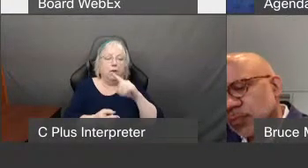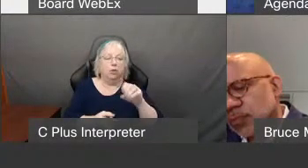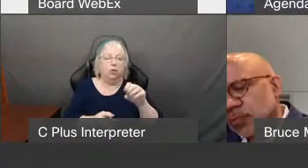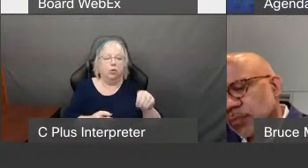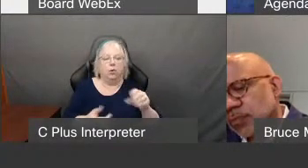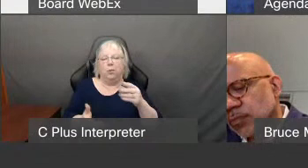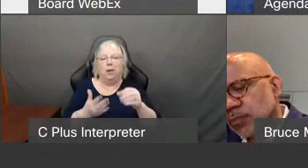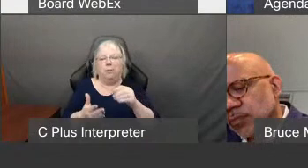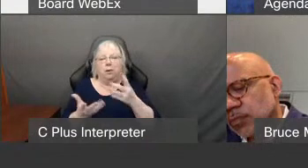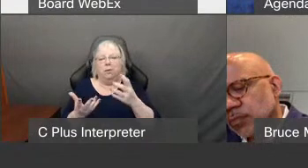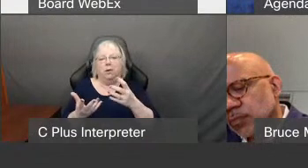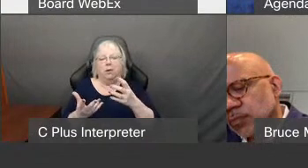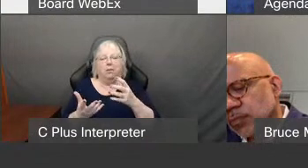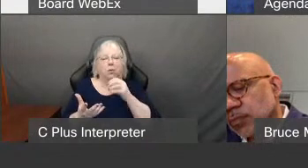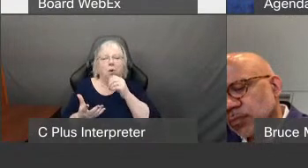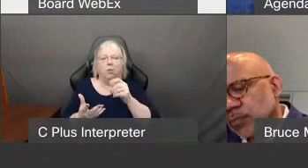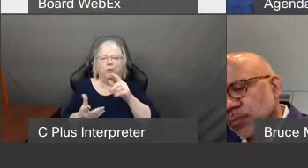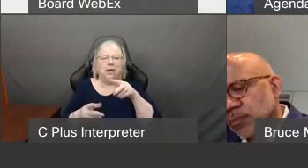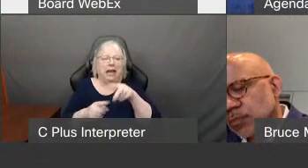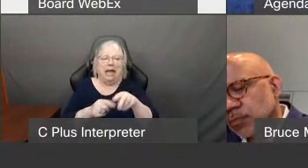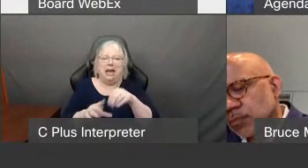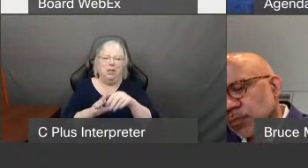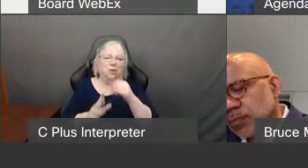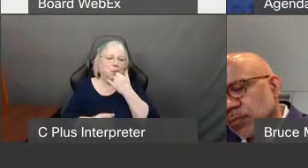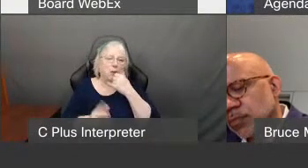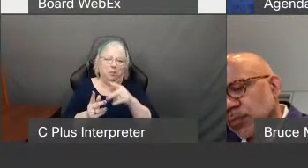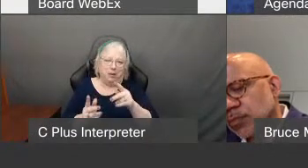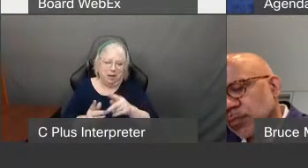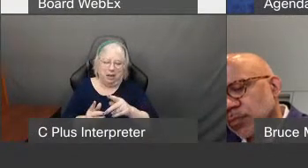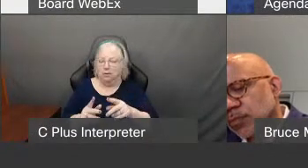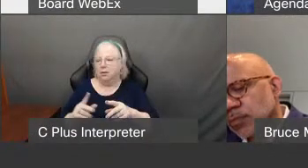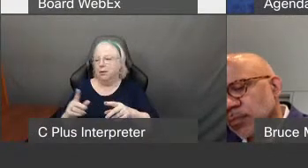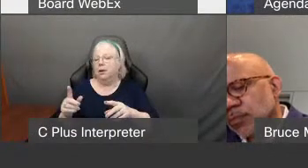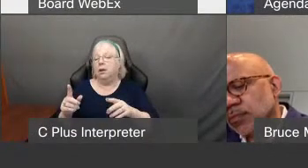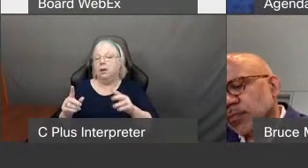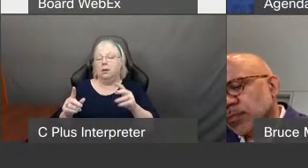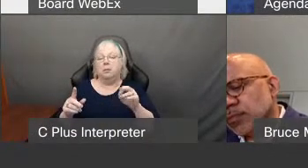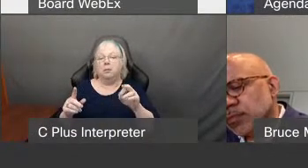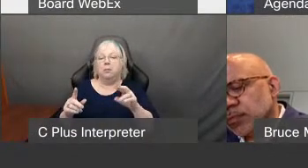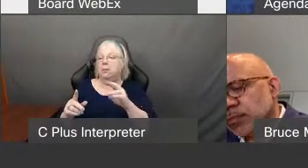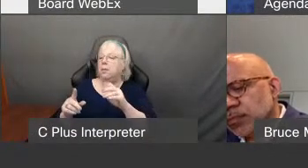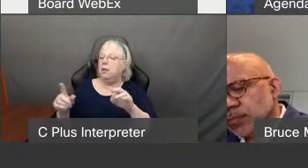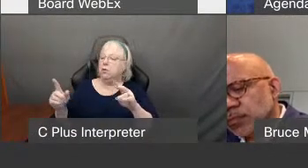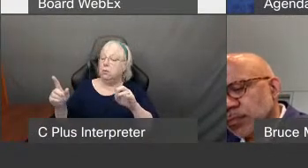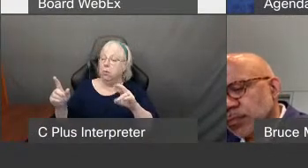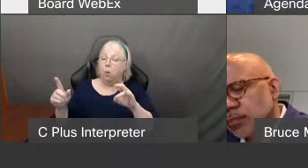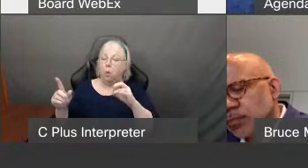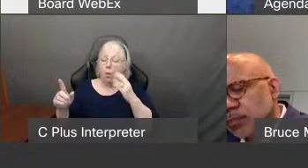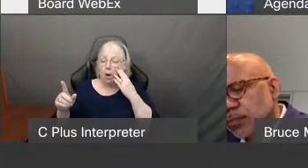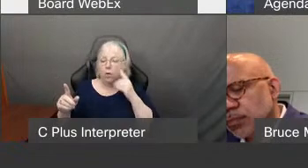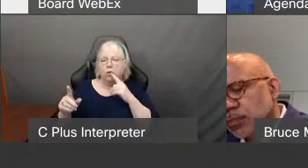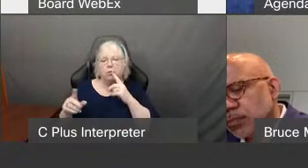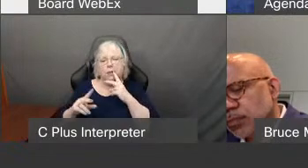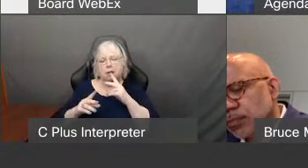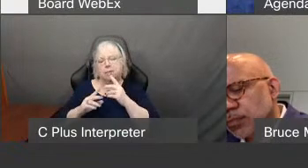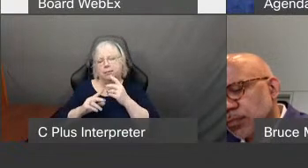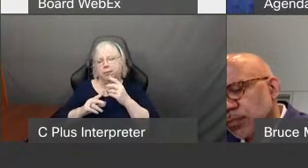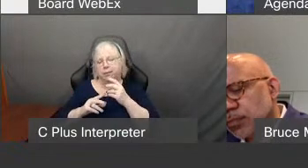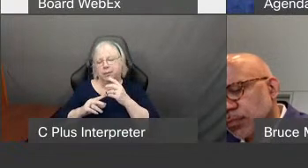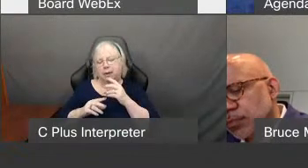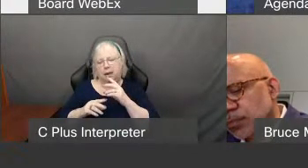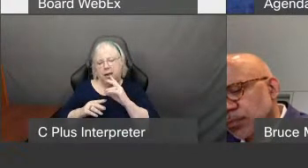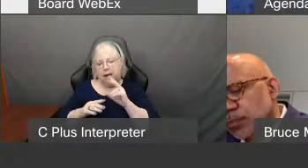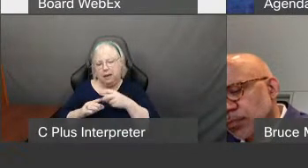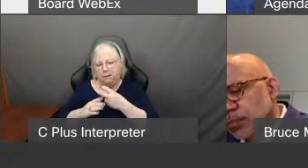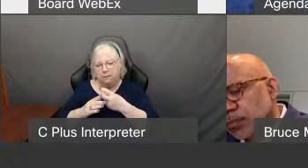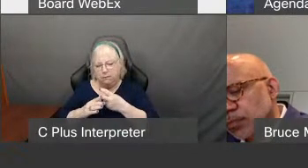in the wrong place. Mr. Moore, if you will, I know you've been intimately involved, and I don't see Director Altrui.